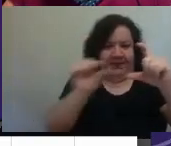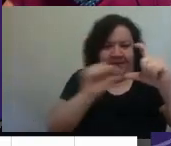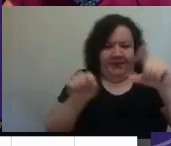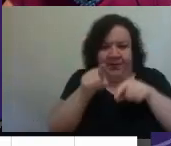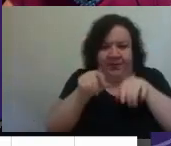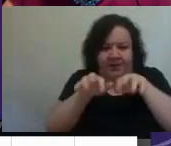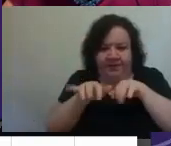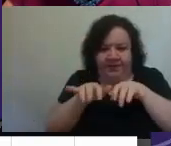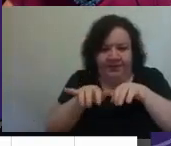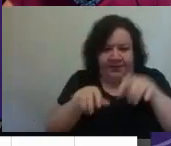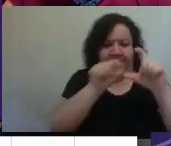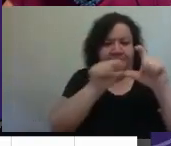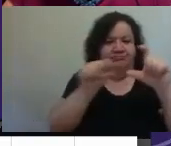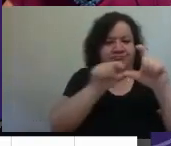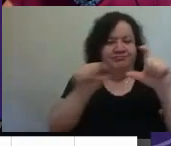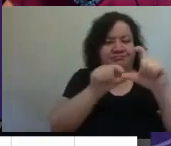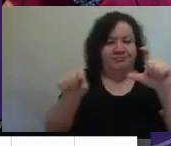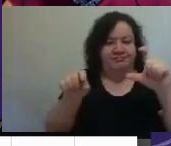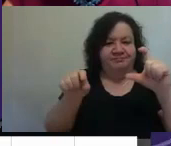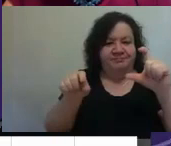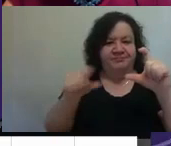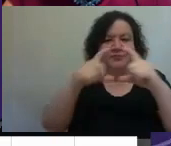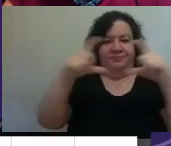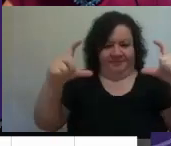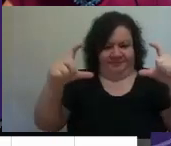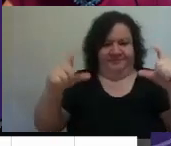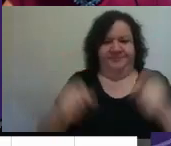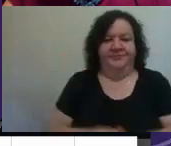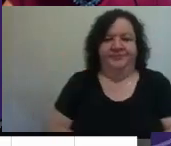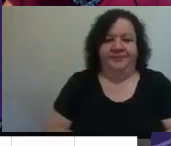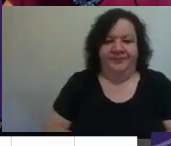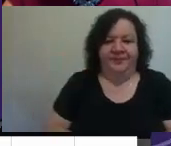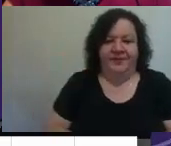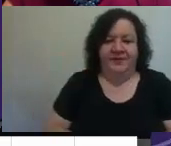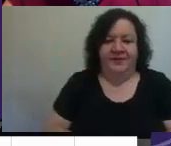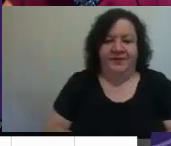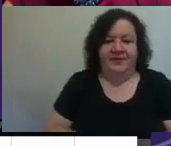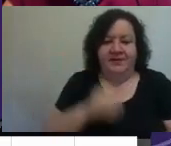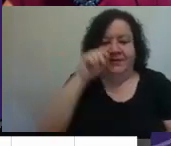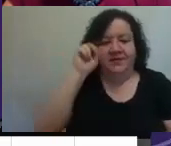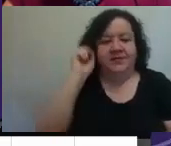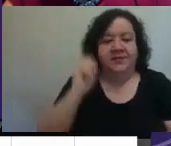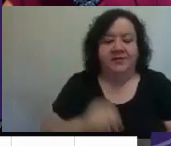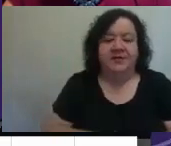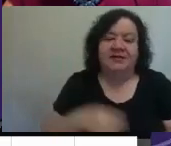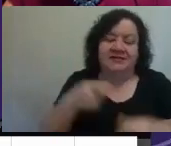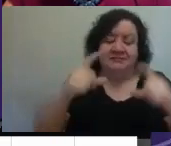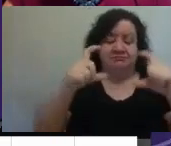is also encoded, but it's more detailed than alt text. Next slide, please.